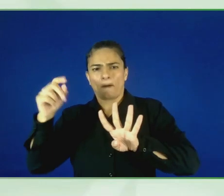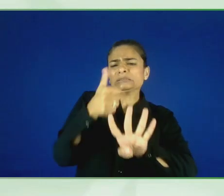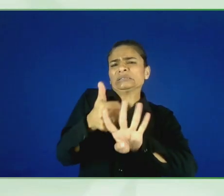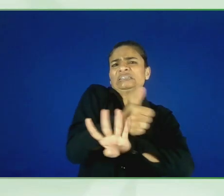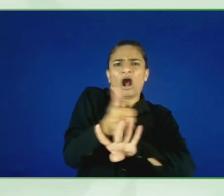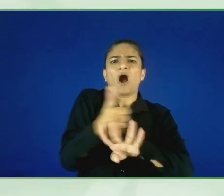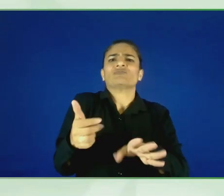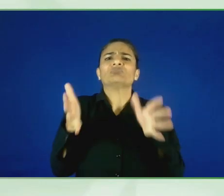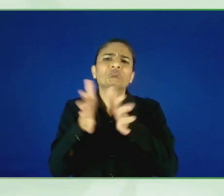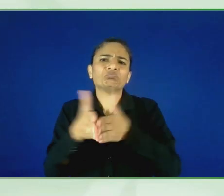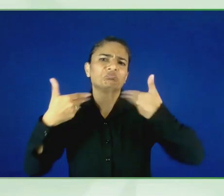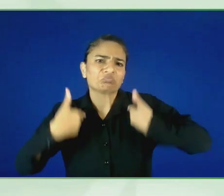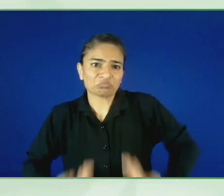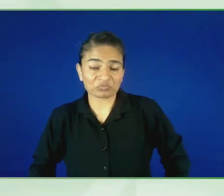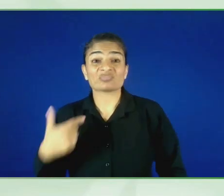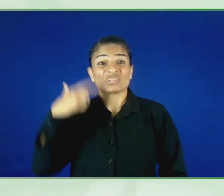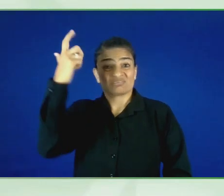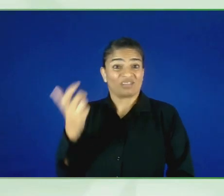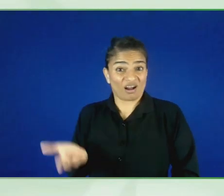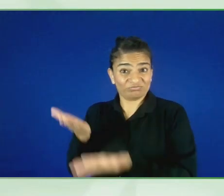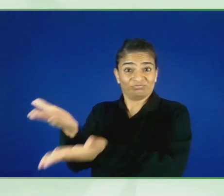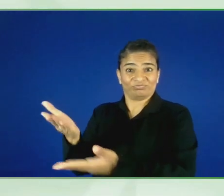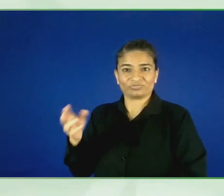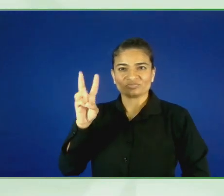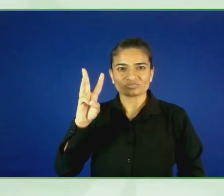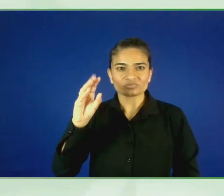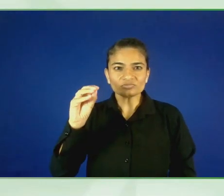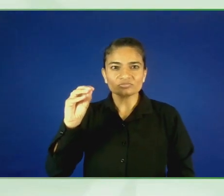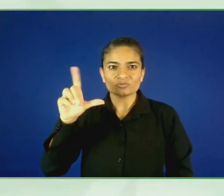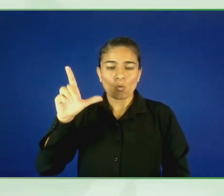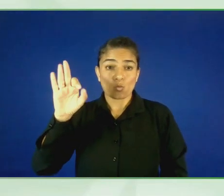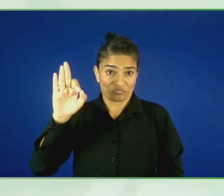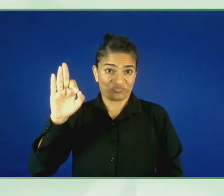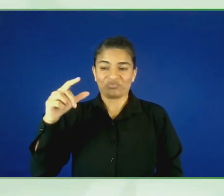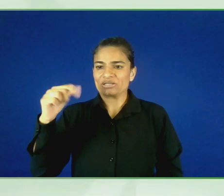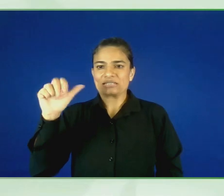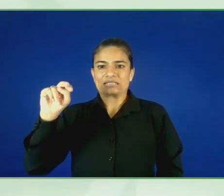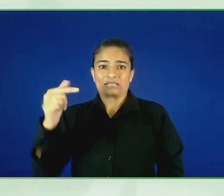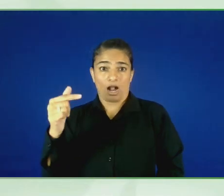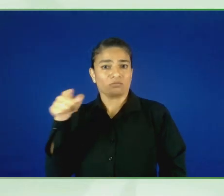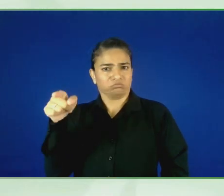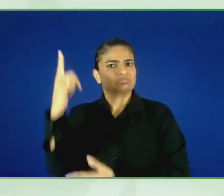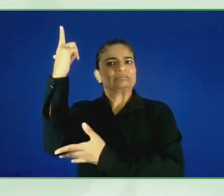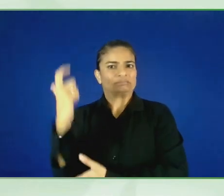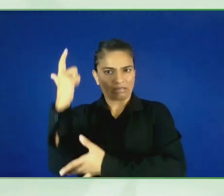yourself by sharing your name, your organization, your role, and a brief visual description of yourself, please.